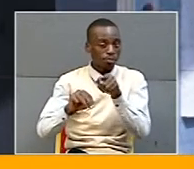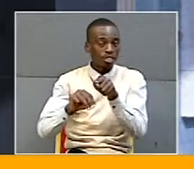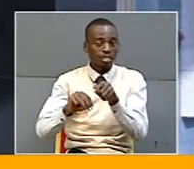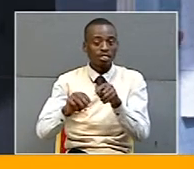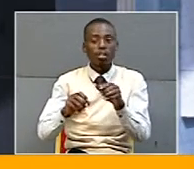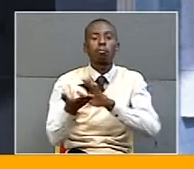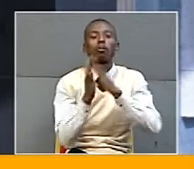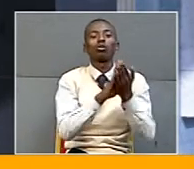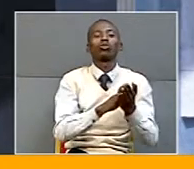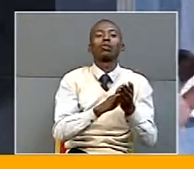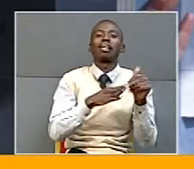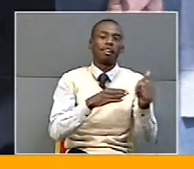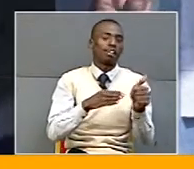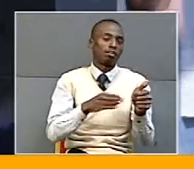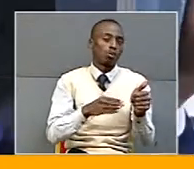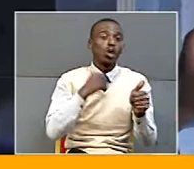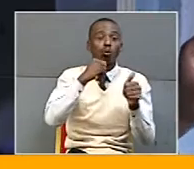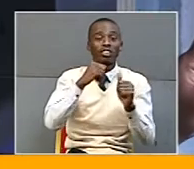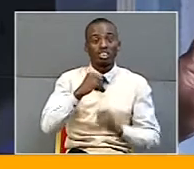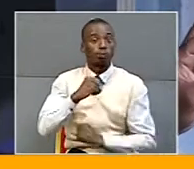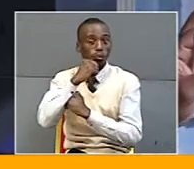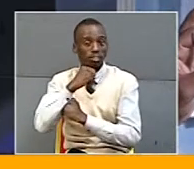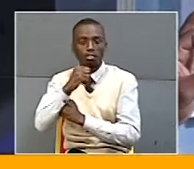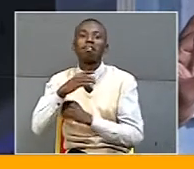she's an NRM. When she's pro them,